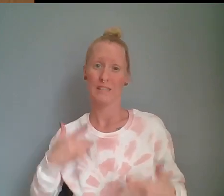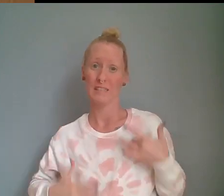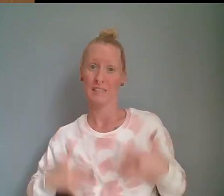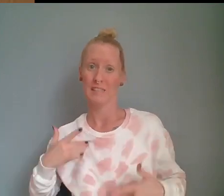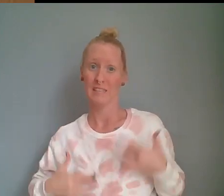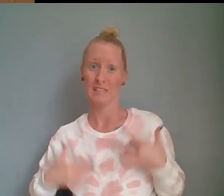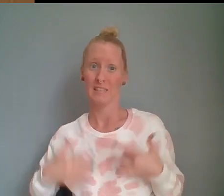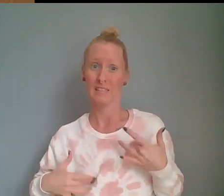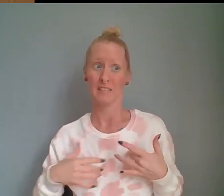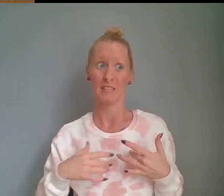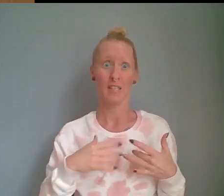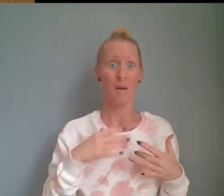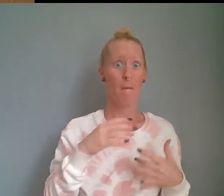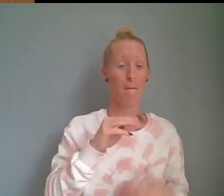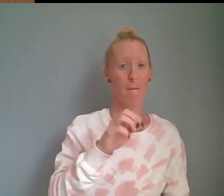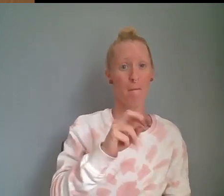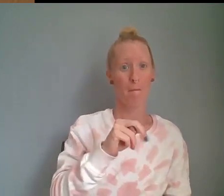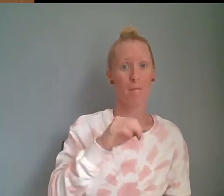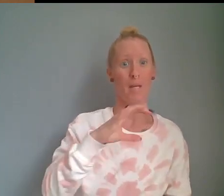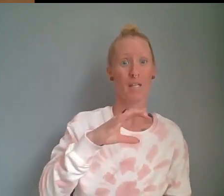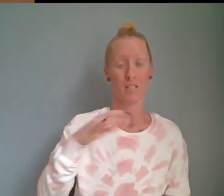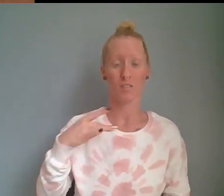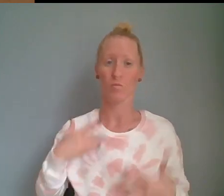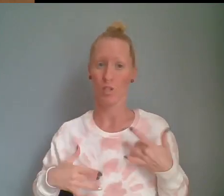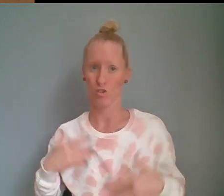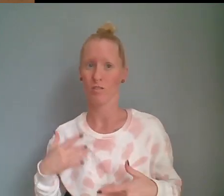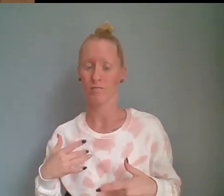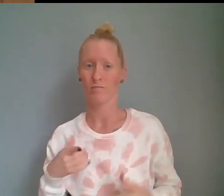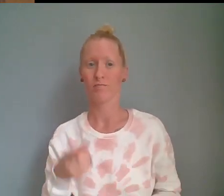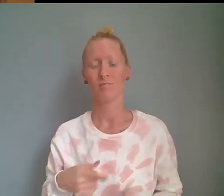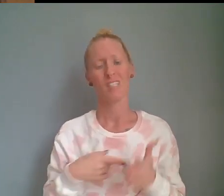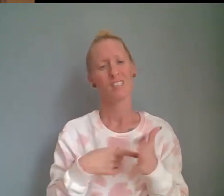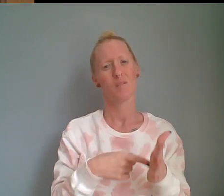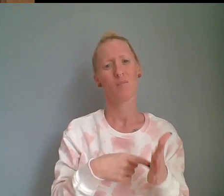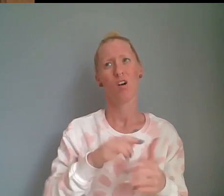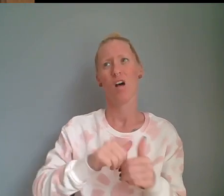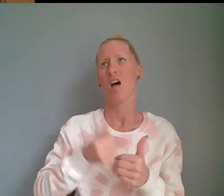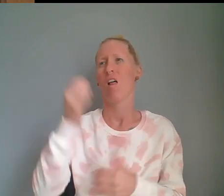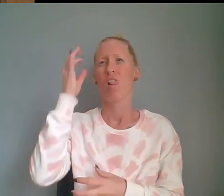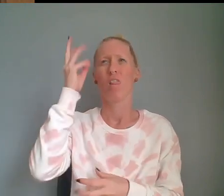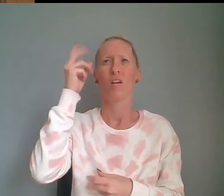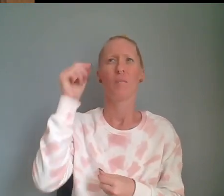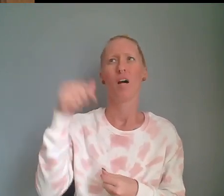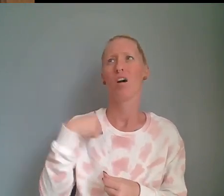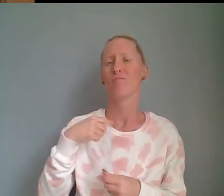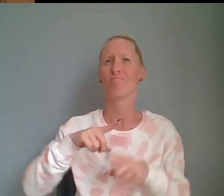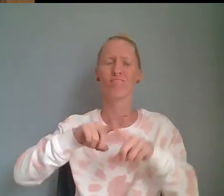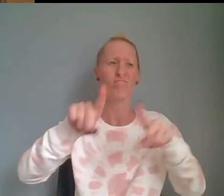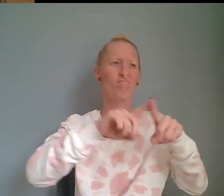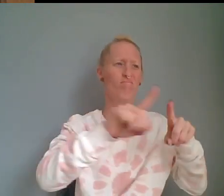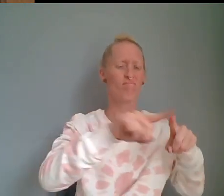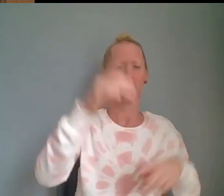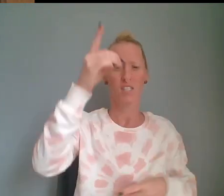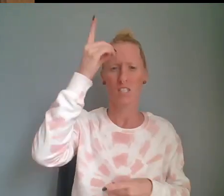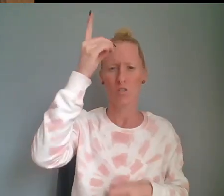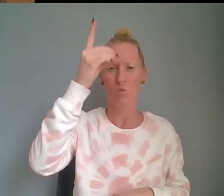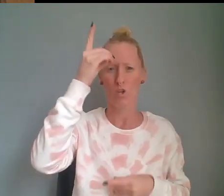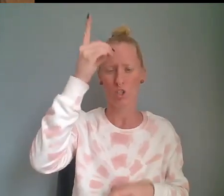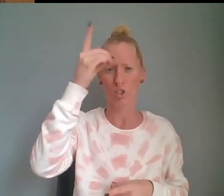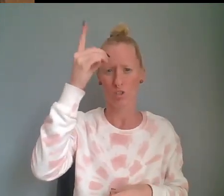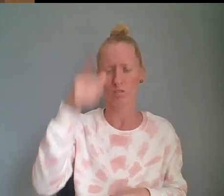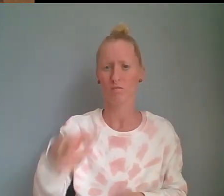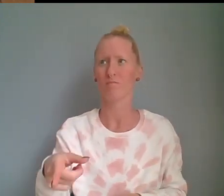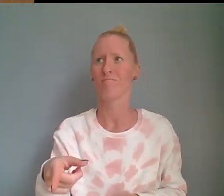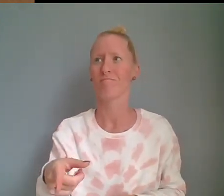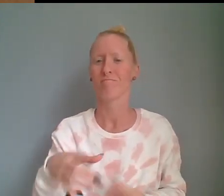of examples of how we think about a particular set of disorders and some of the ways we go